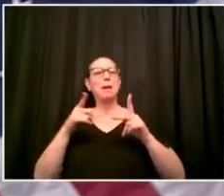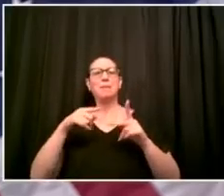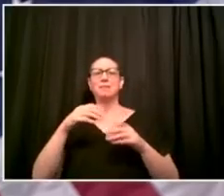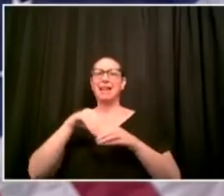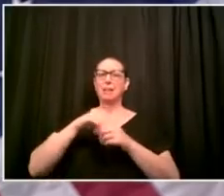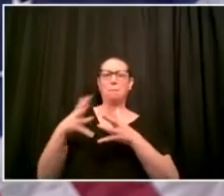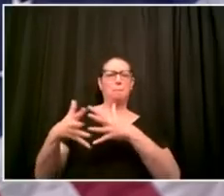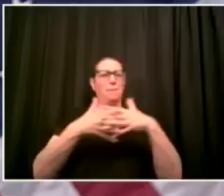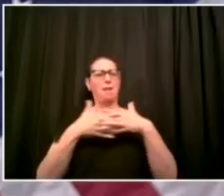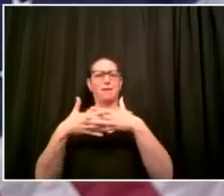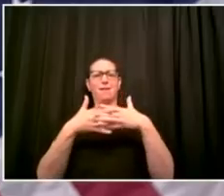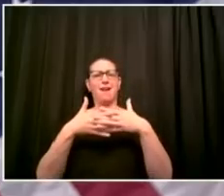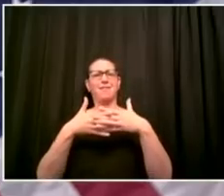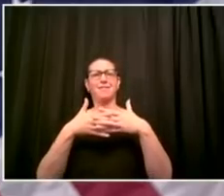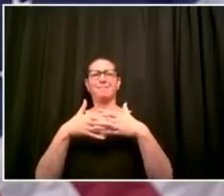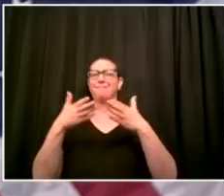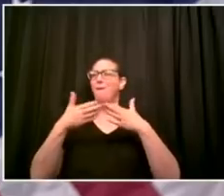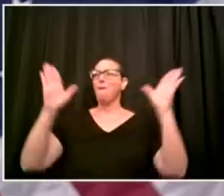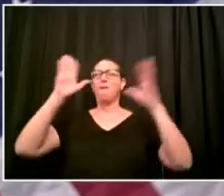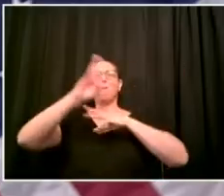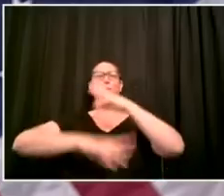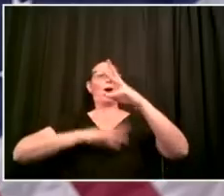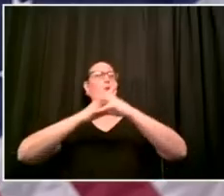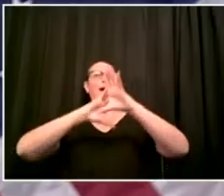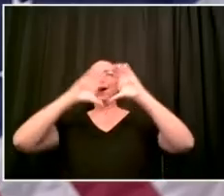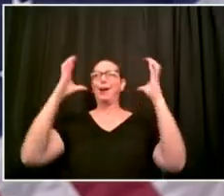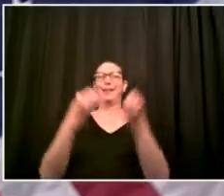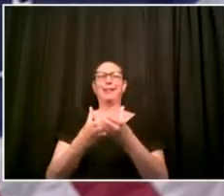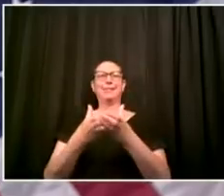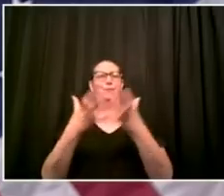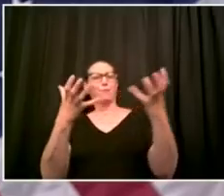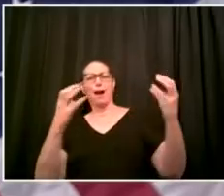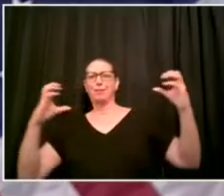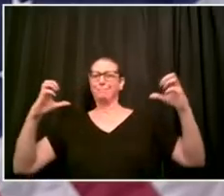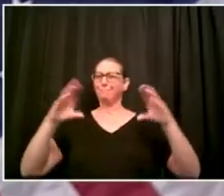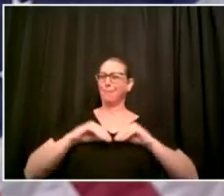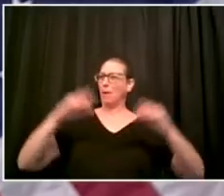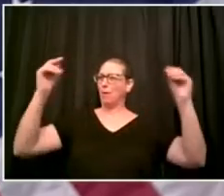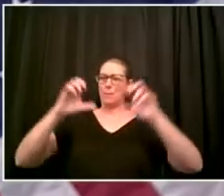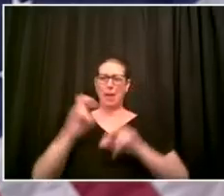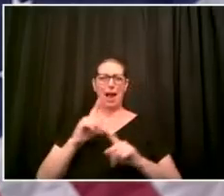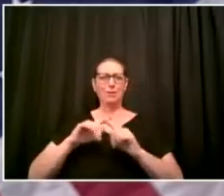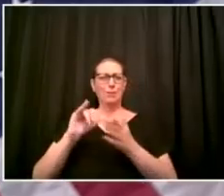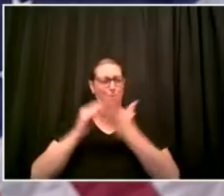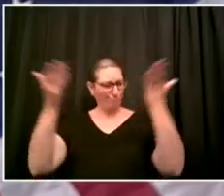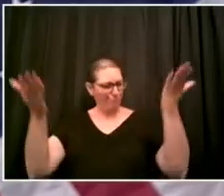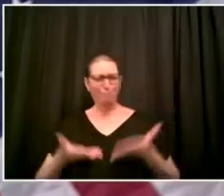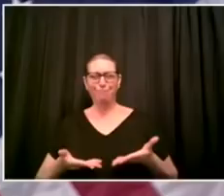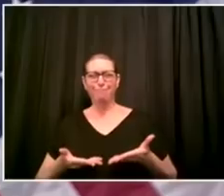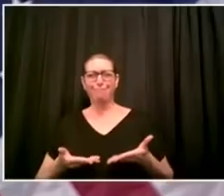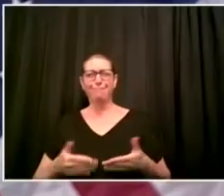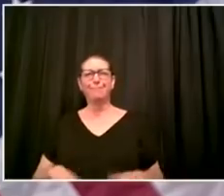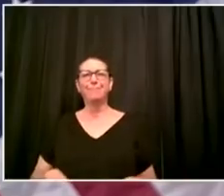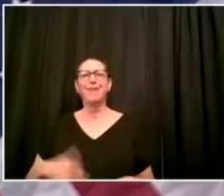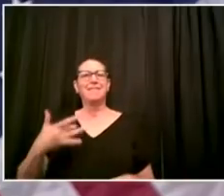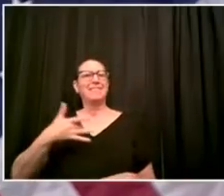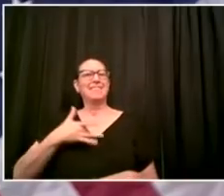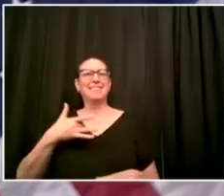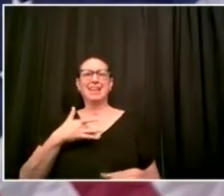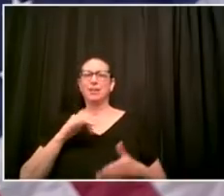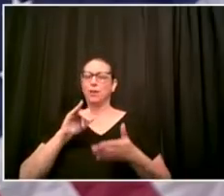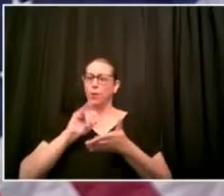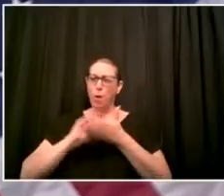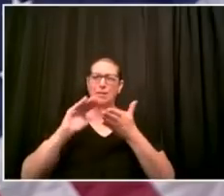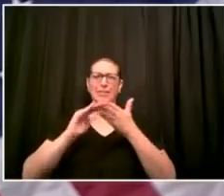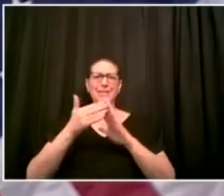things get back to normal, I think you're going to see a lot of people engaging and coming here because they've always wanted that opportunity, and it will be there for